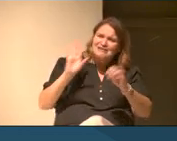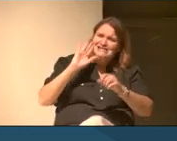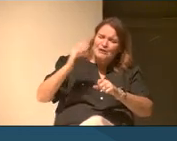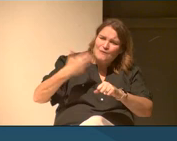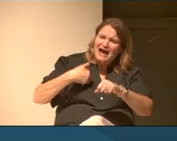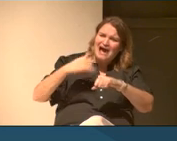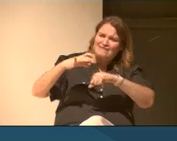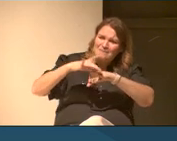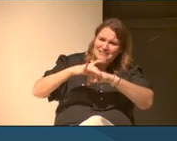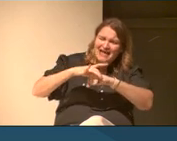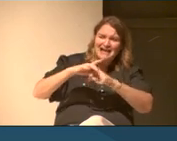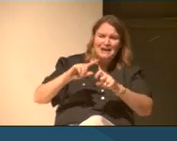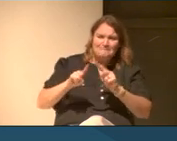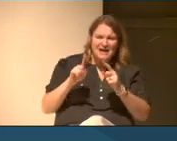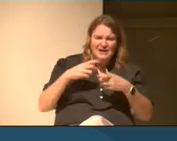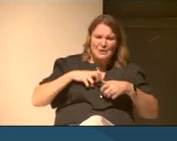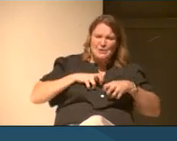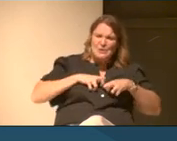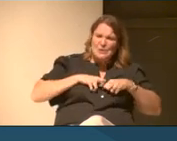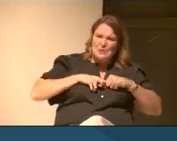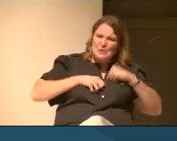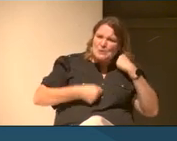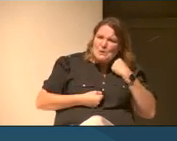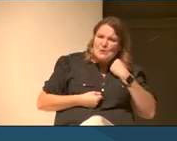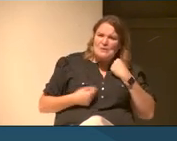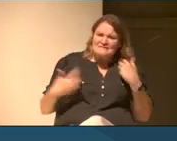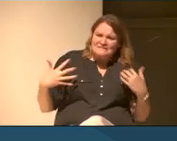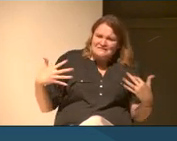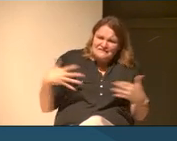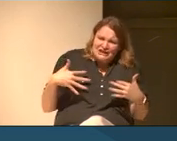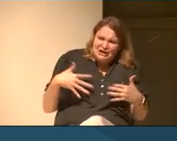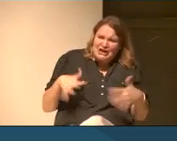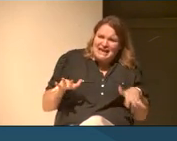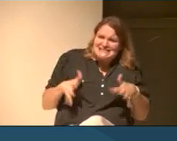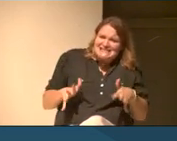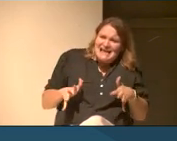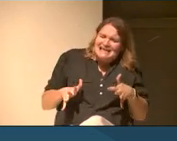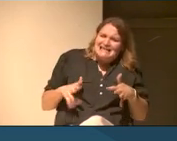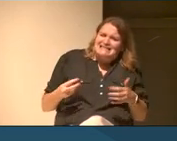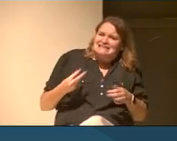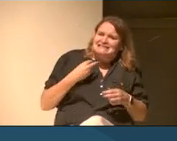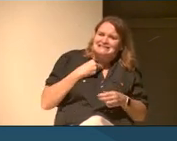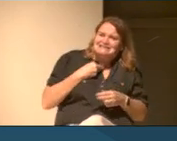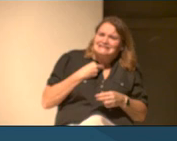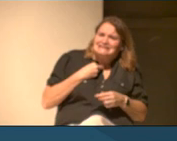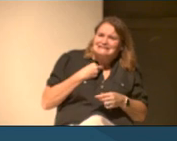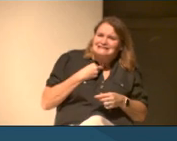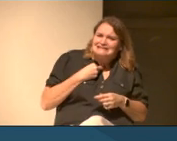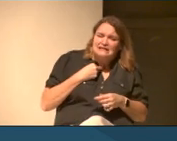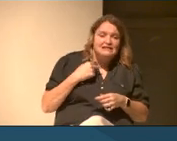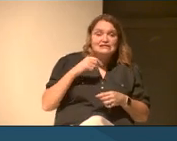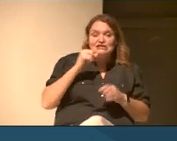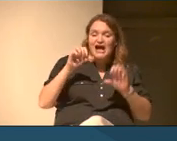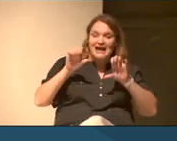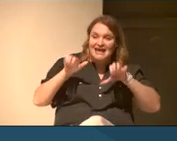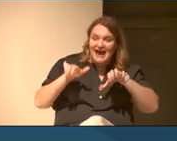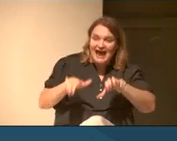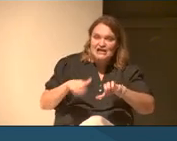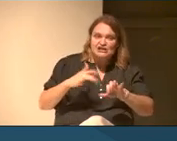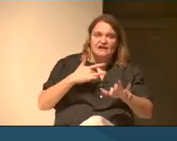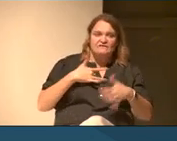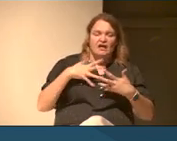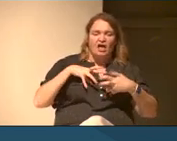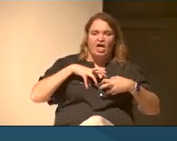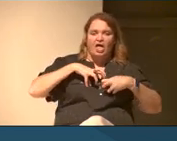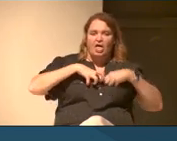of the depth of the depression and the fear and the anxiety, and that's paralyzing. It doesn't lead to action, it leads to